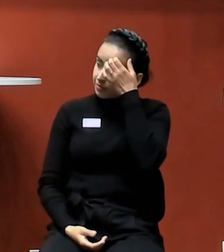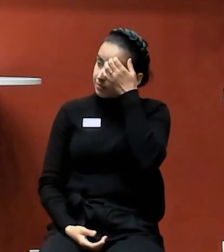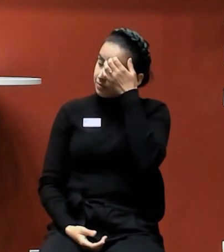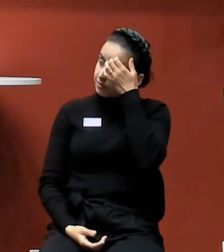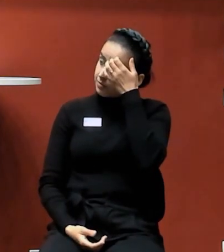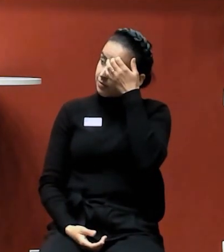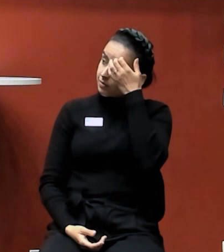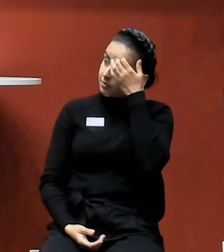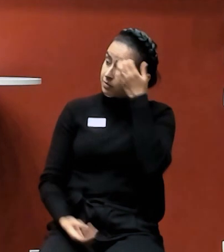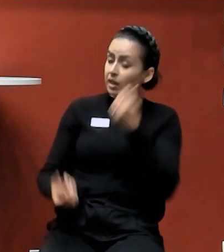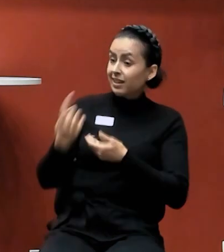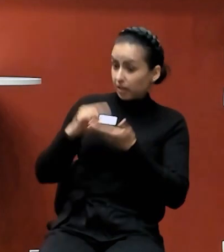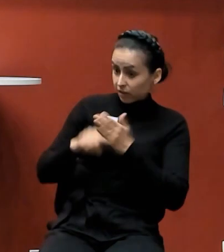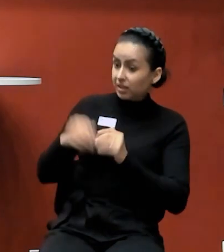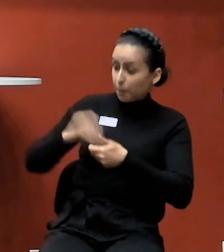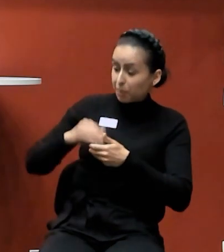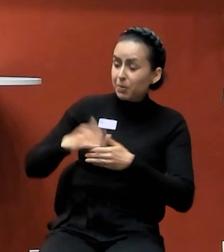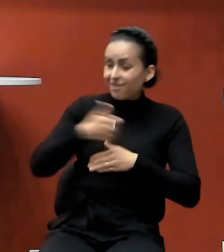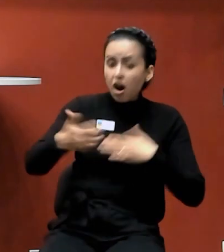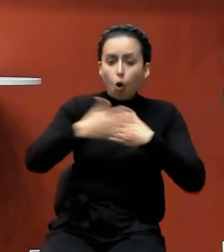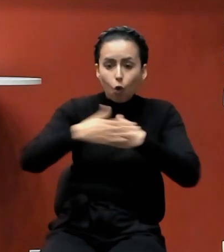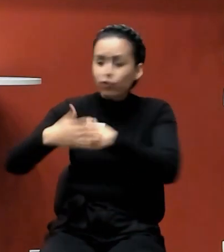Yeah. You just have doors, but no organizations.